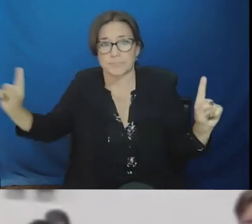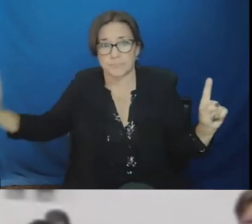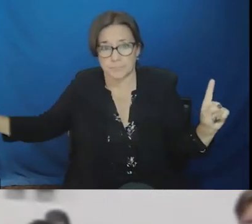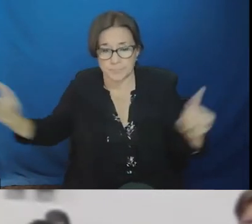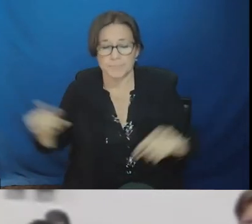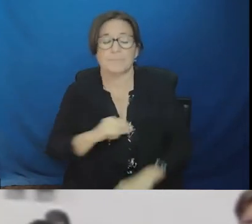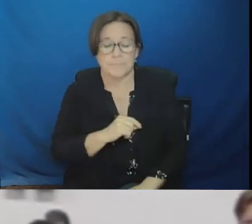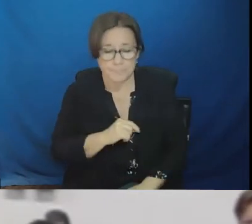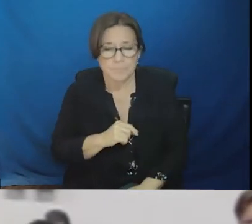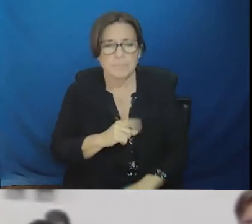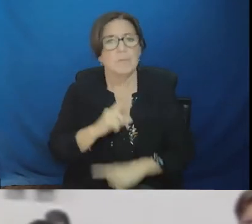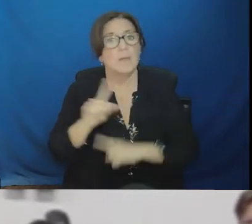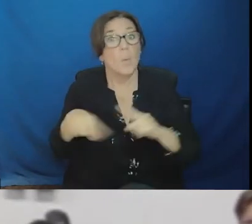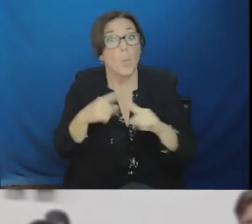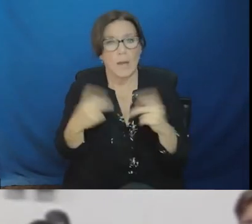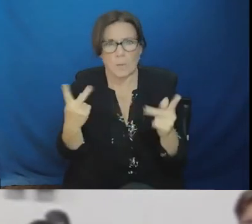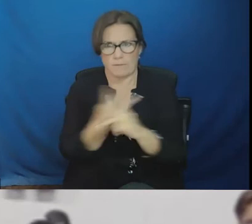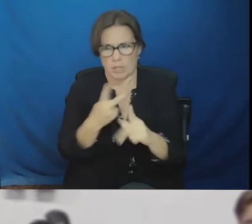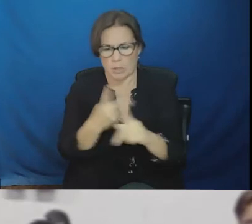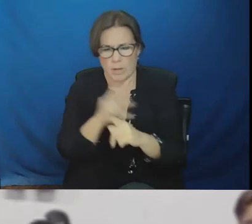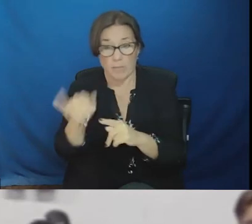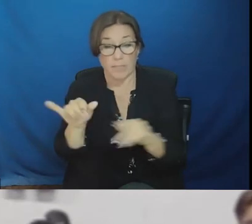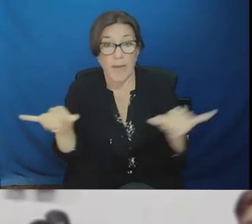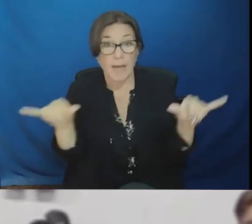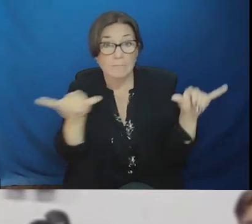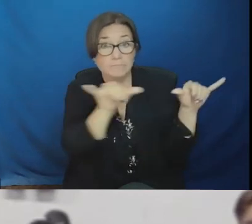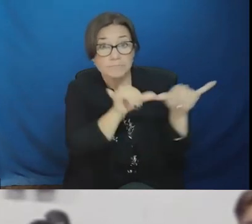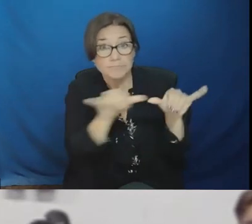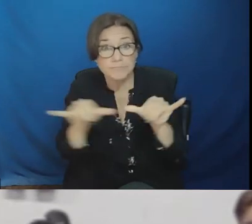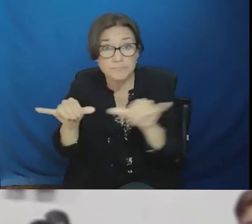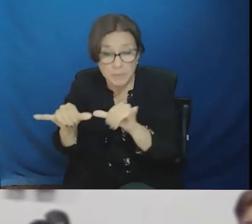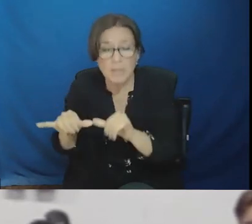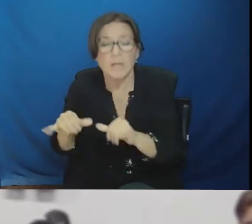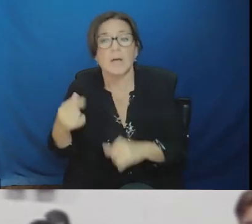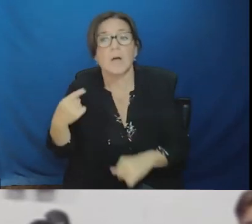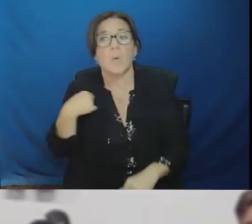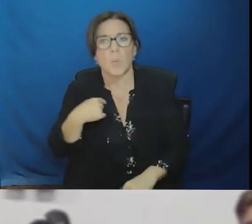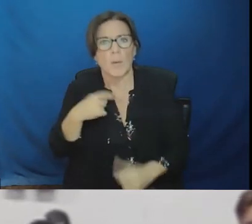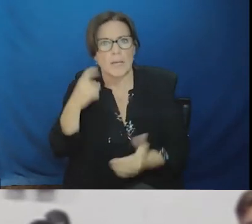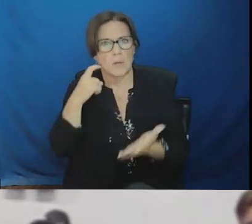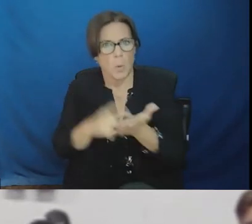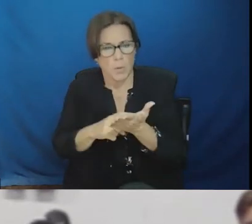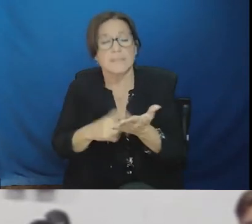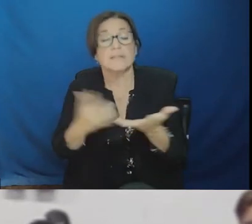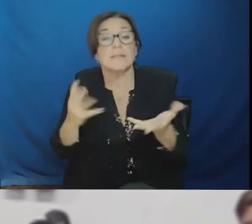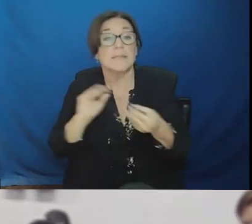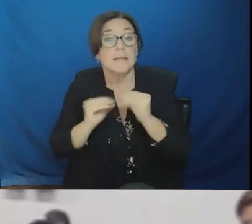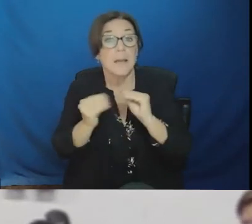we noticed what the delta was between the current staff we have and what we would need for that.